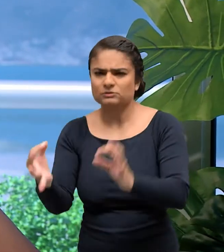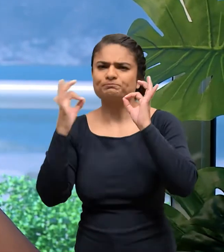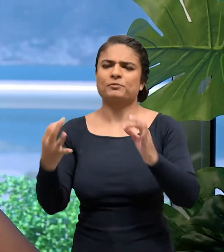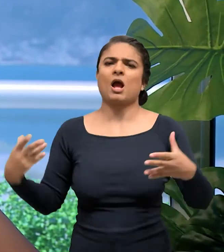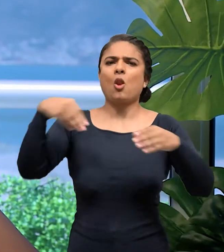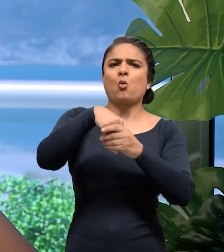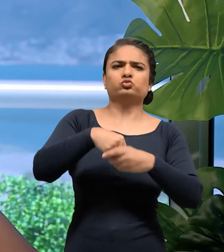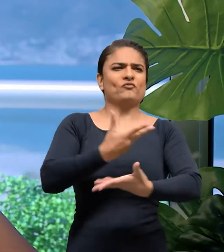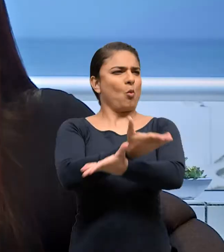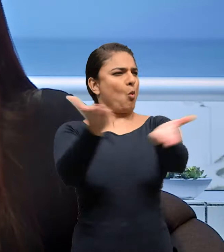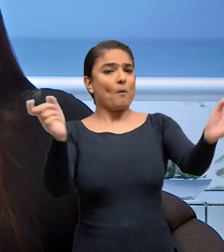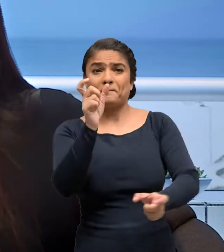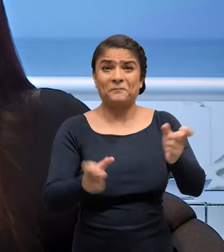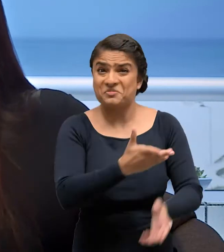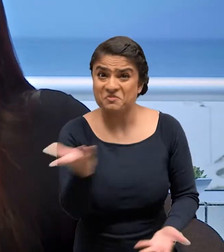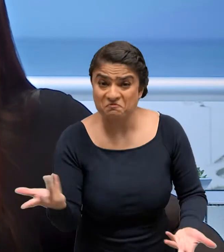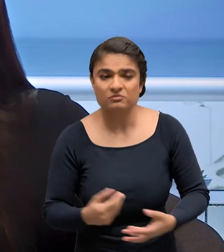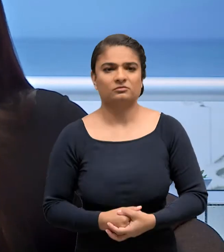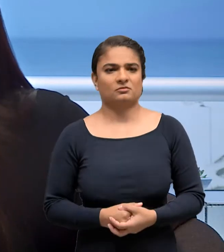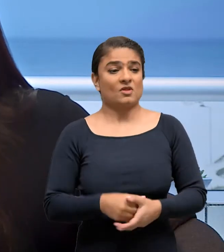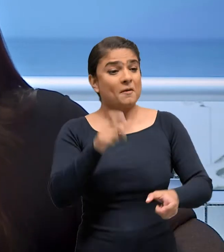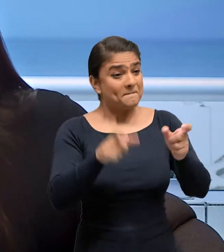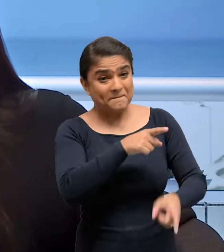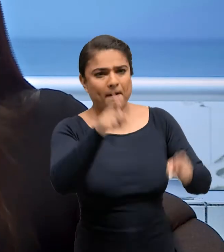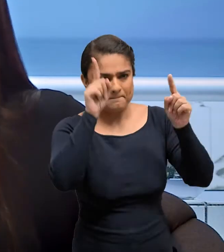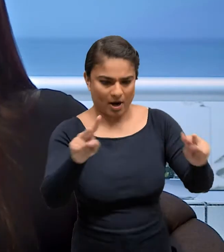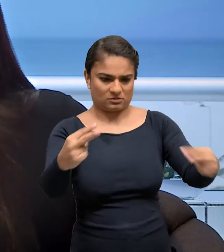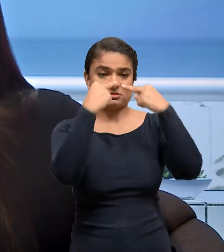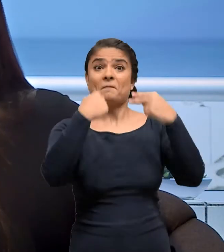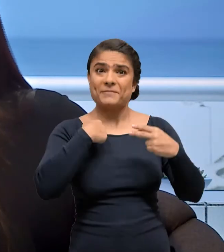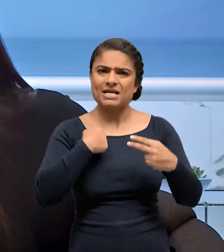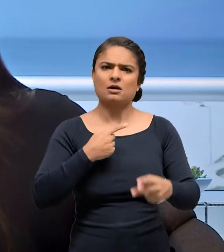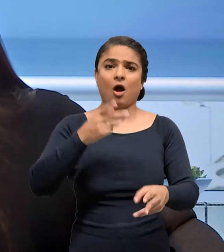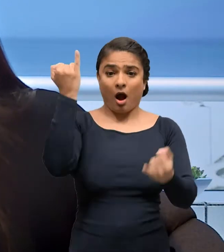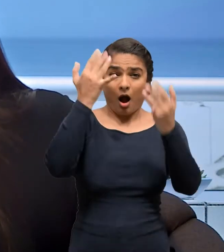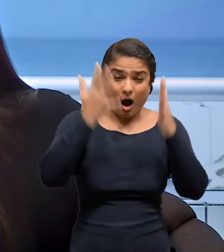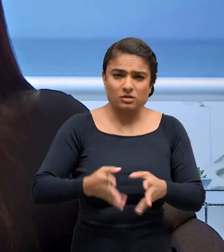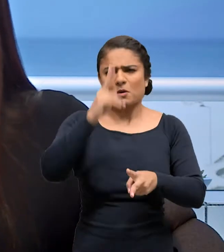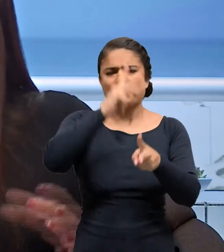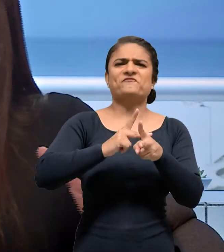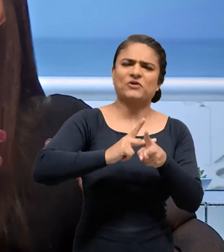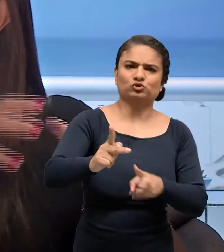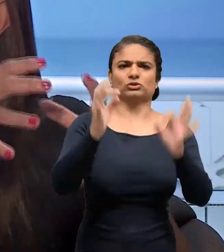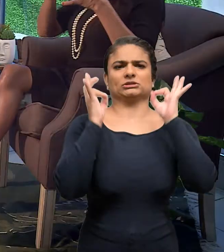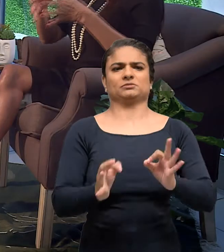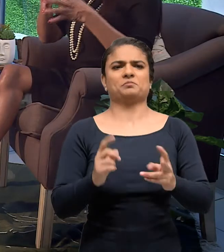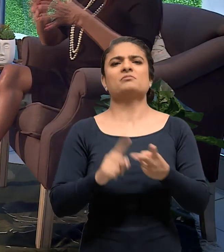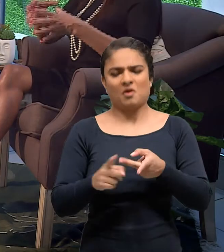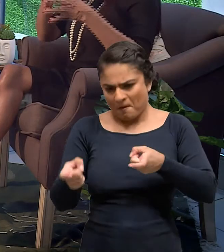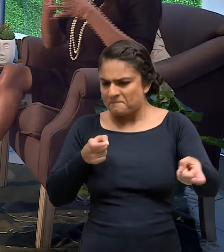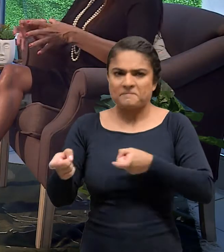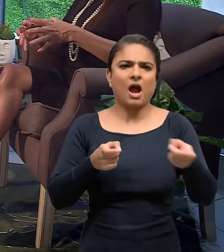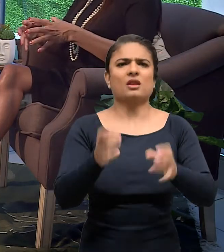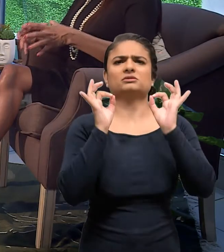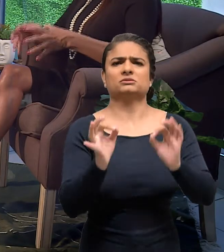all persons? It must be seen as a profession. It should be regulated. And we should